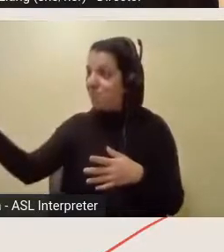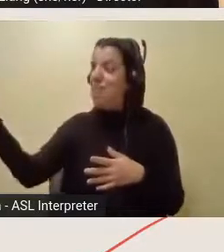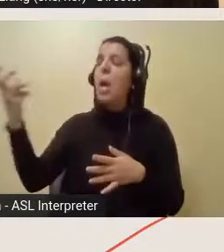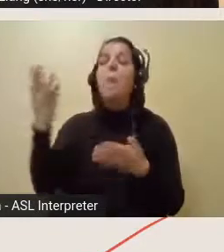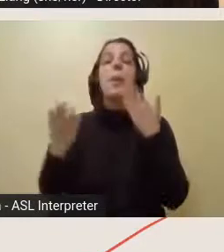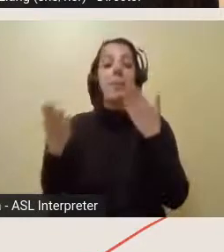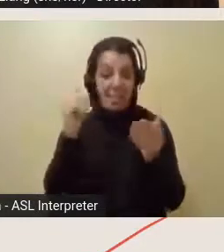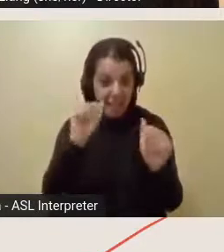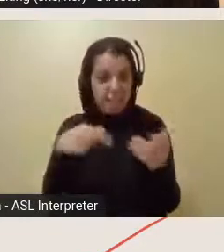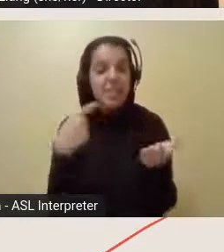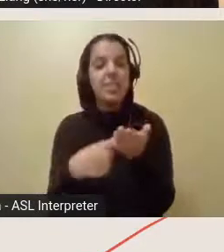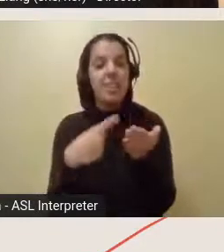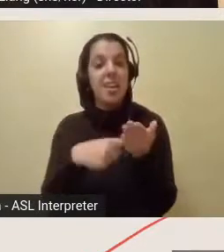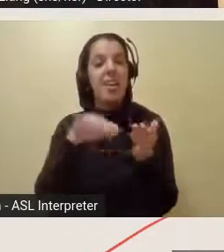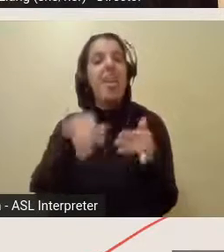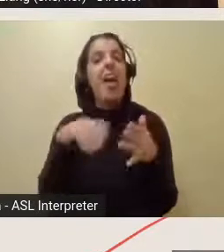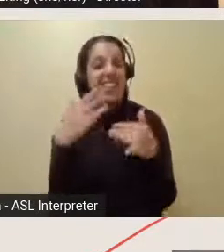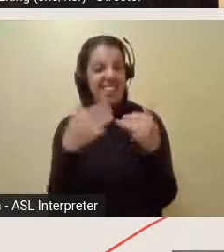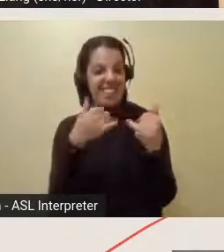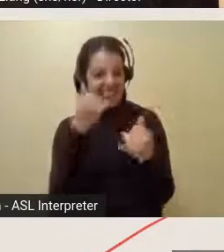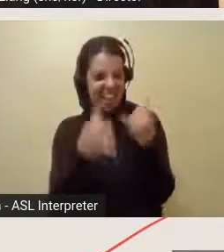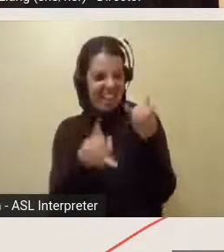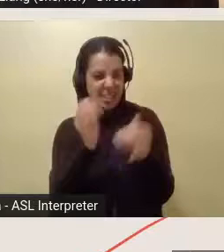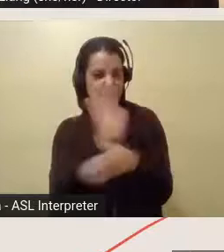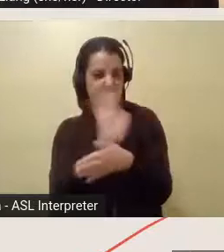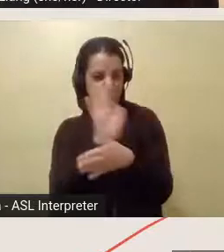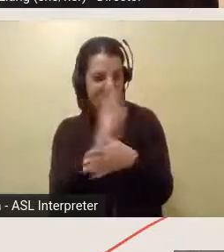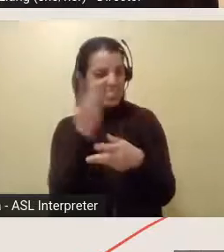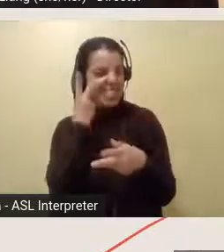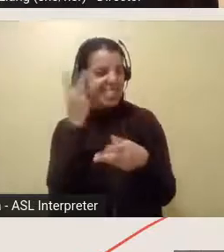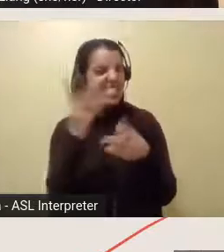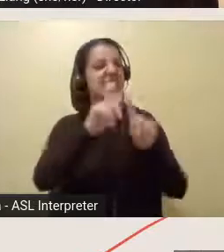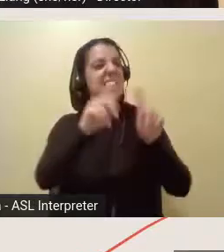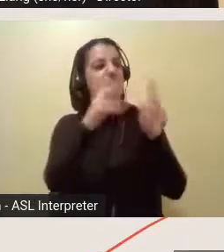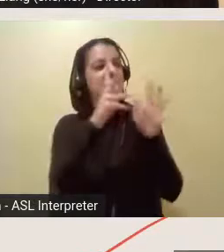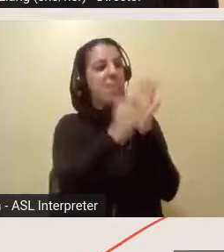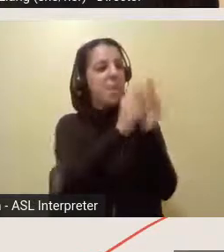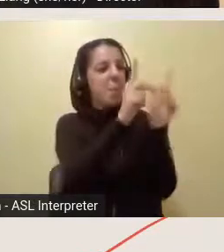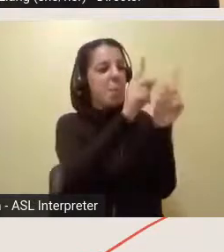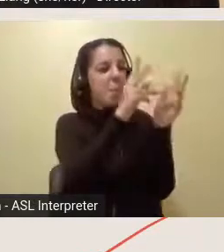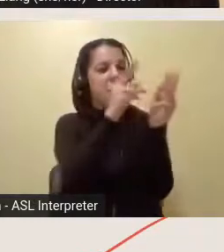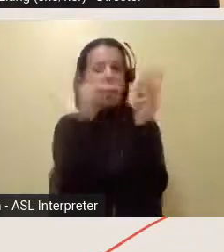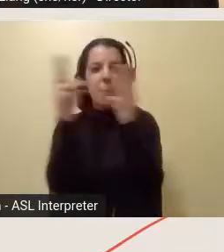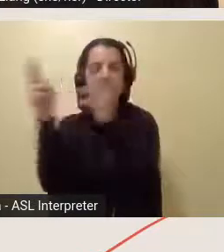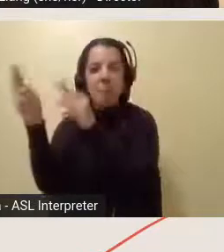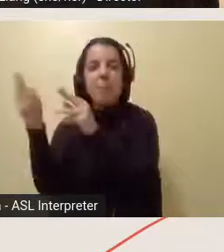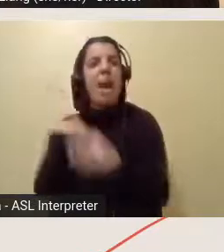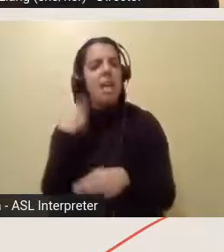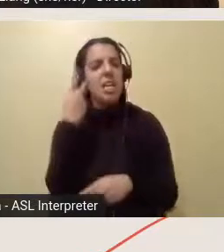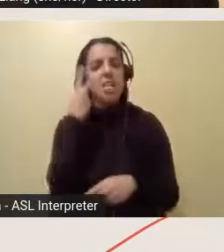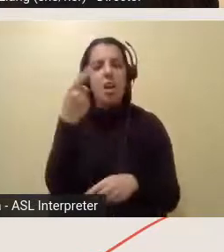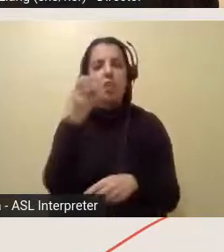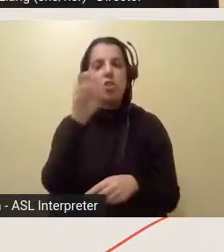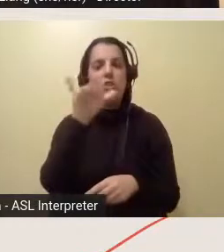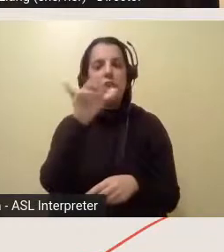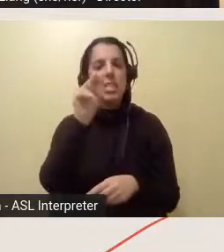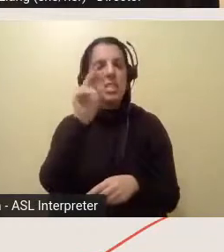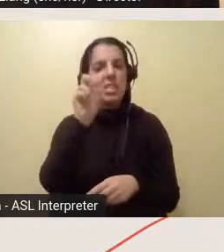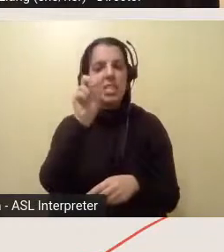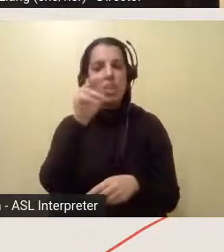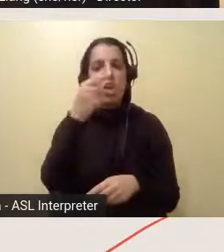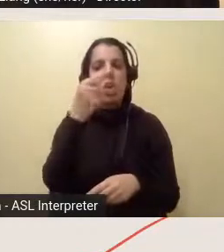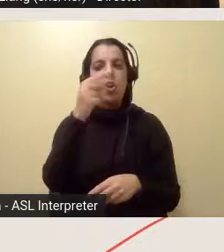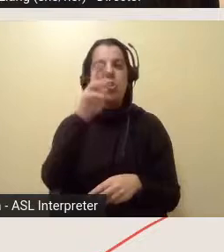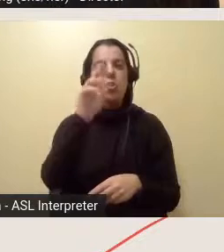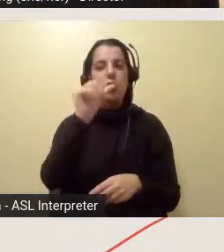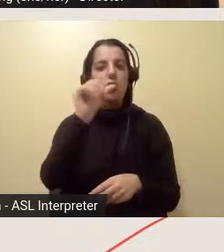because yeah, we see, who do we see in that montage? I saw Grace Lee Boggs, but talk us through